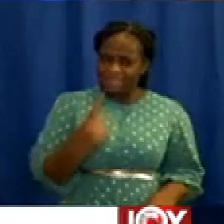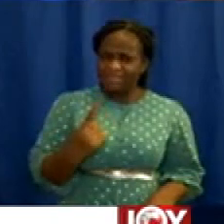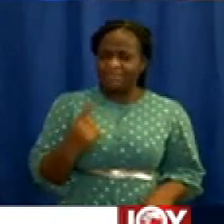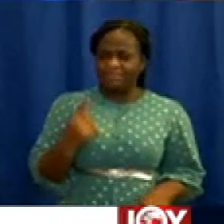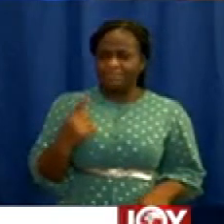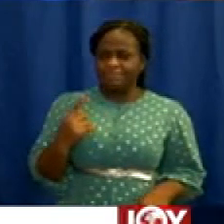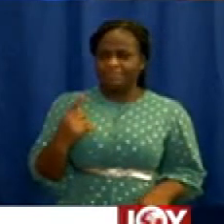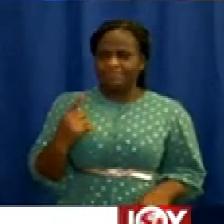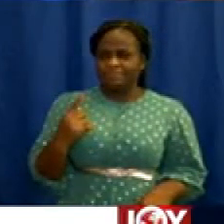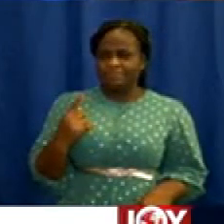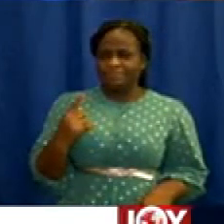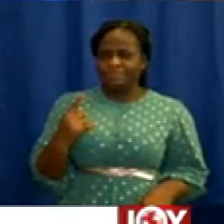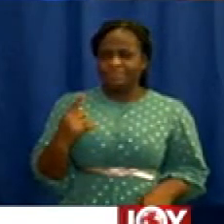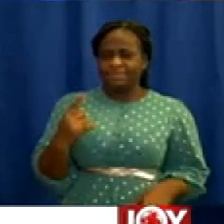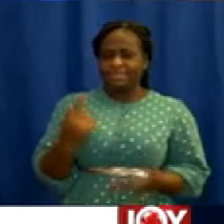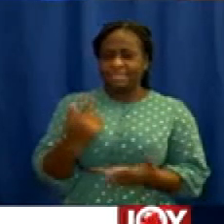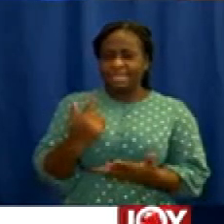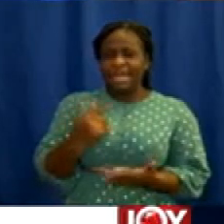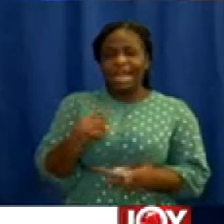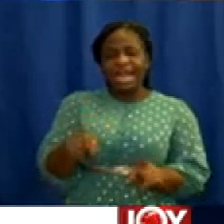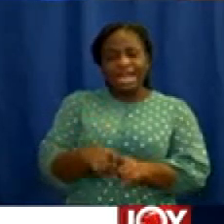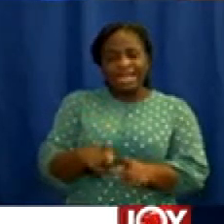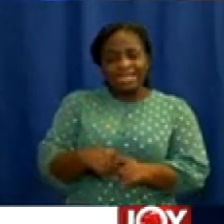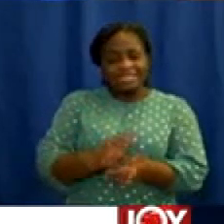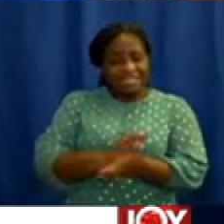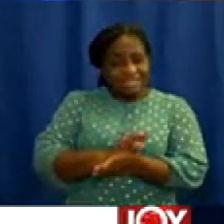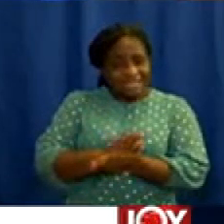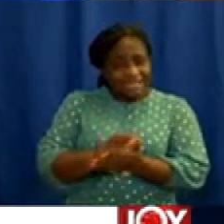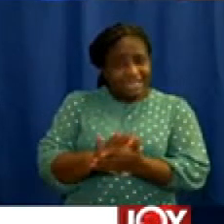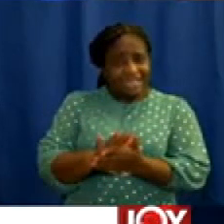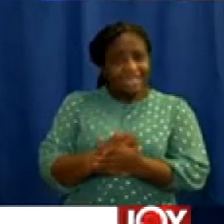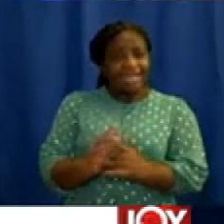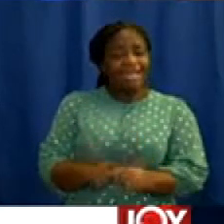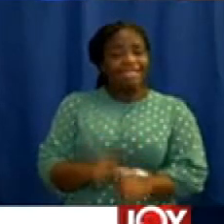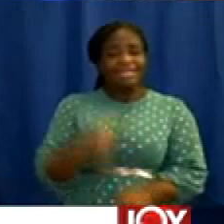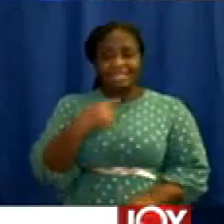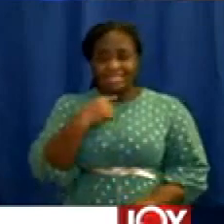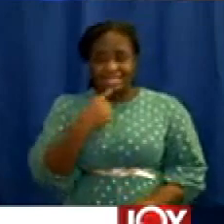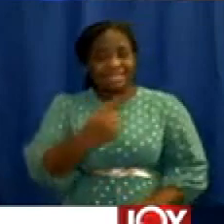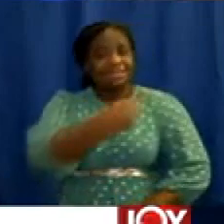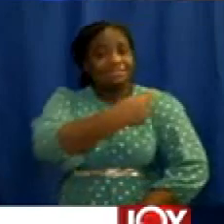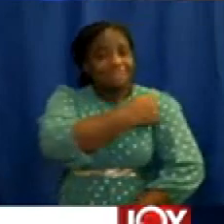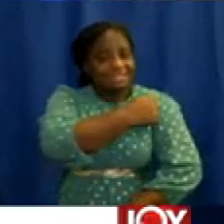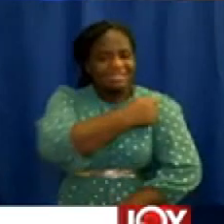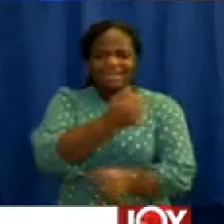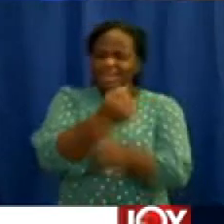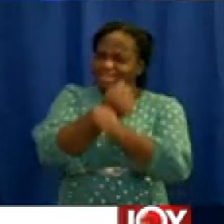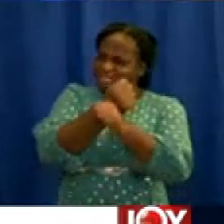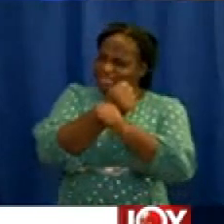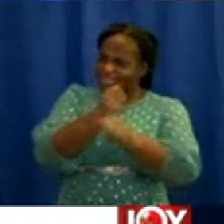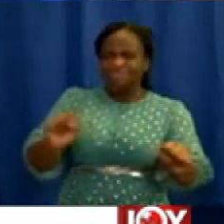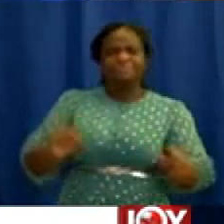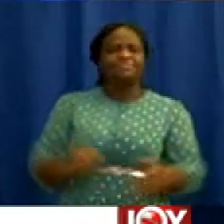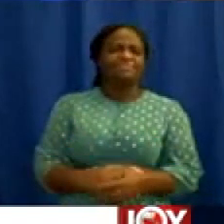state as clearly as I can, the vaccines are